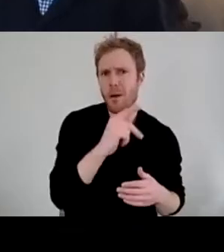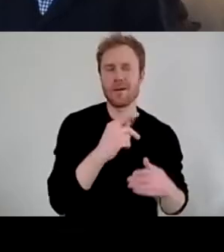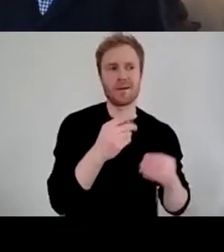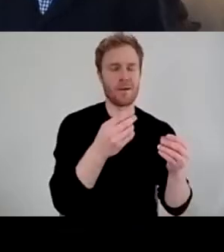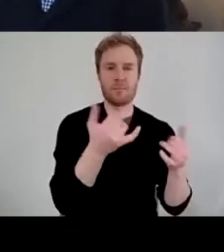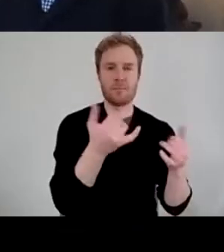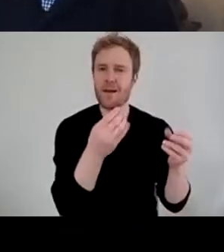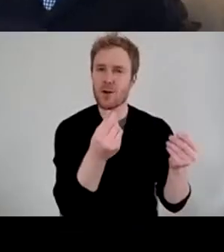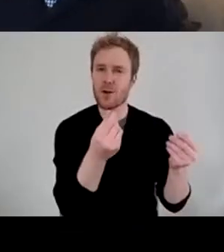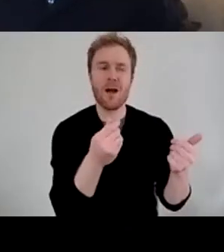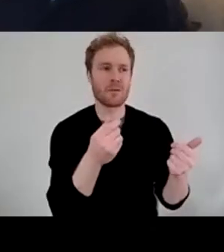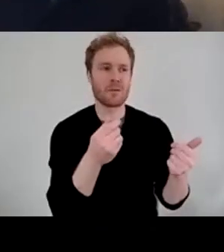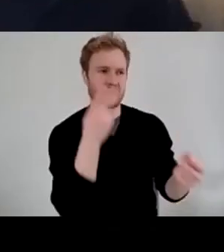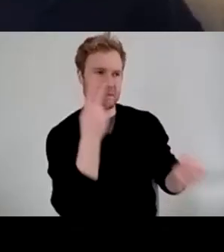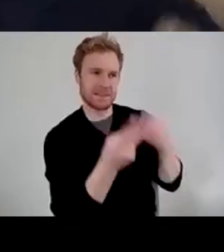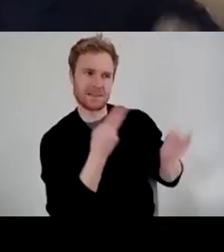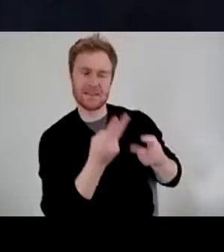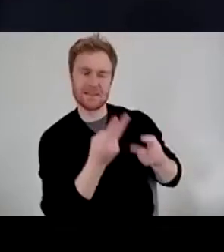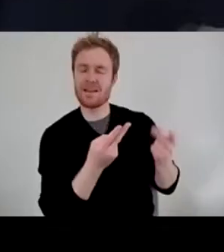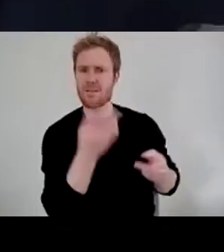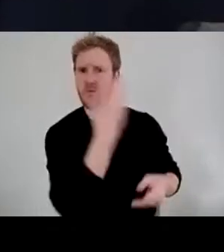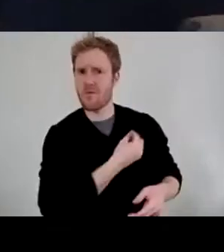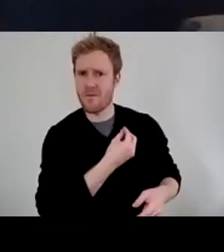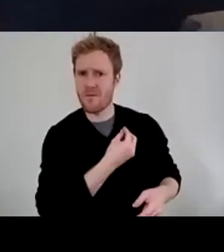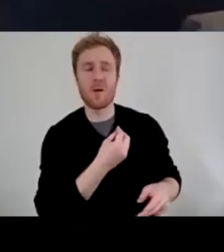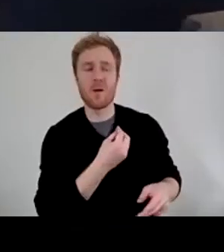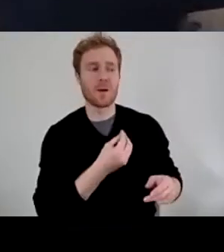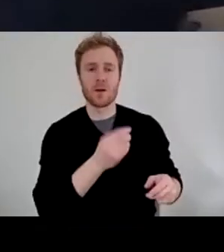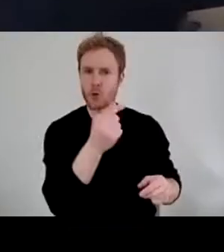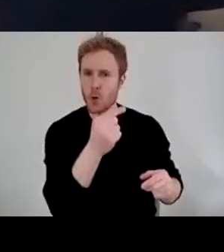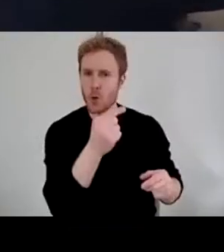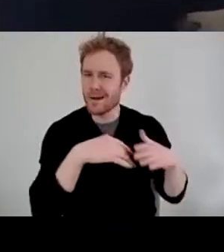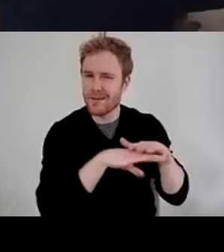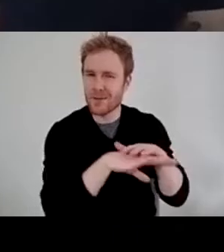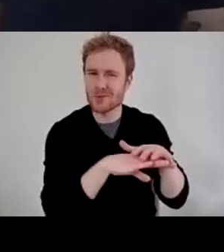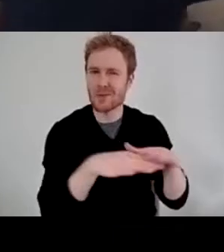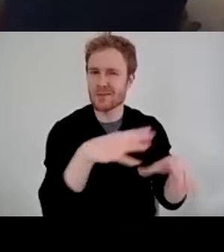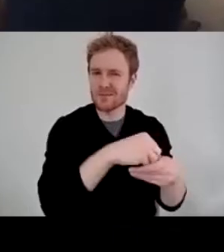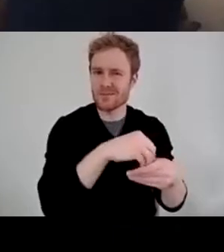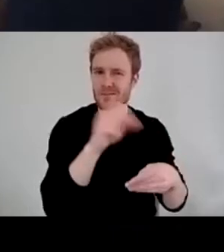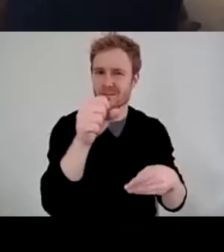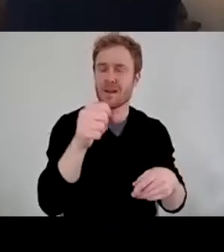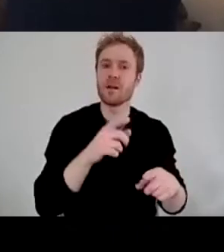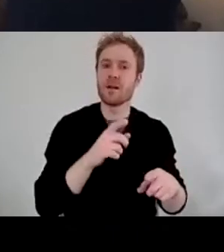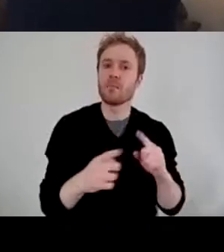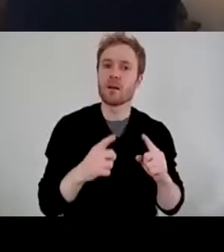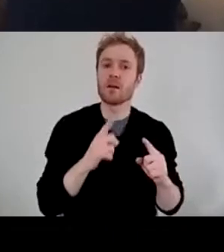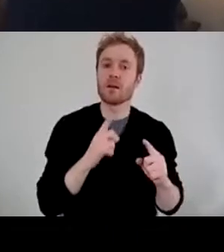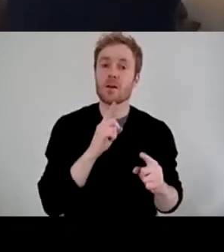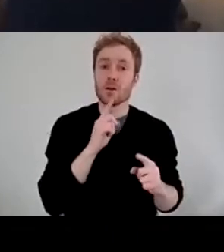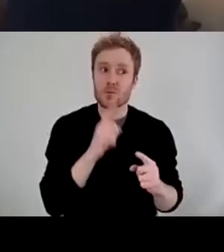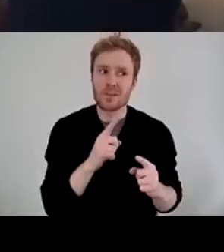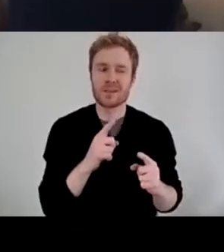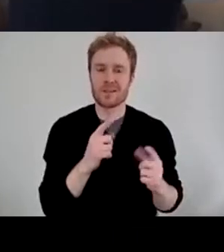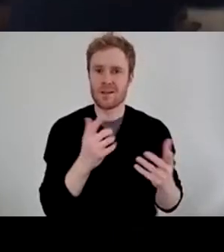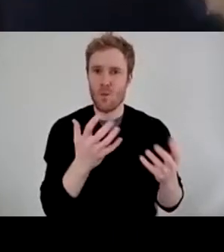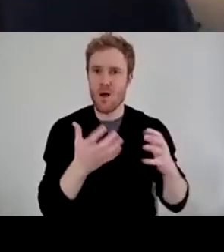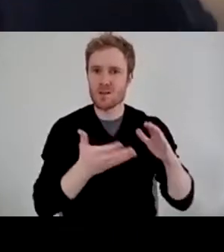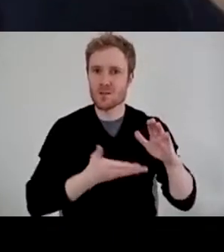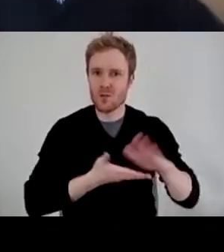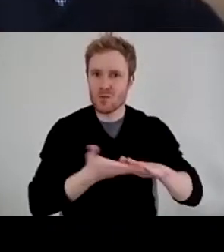Second. Any discussion? Yes, Mr. Chair. I just wanted to acknowledge that this is the phase two of Whiteman Park project, which is in the district